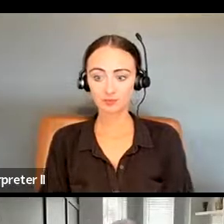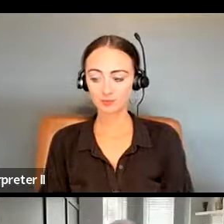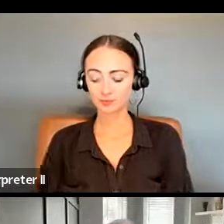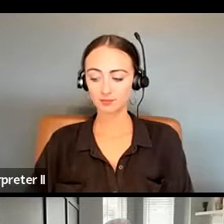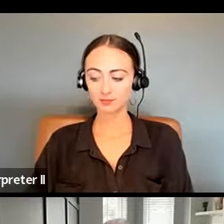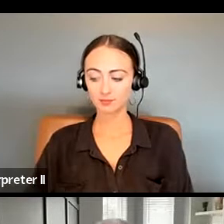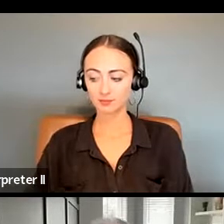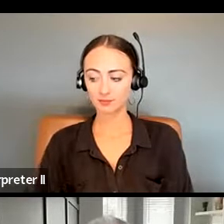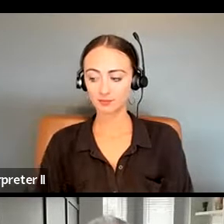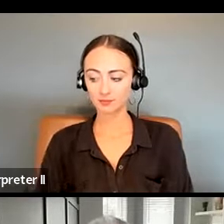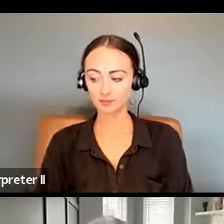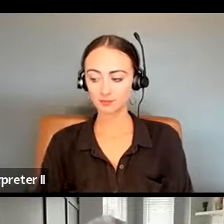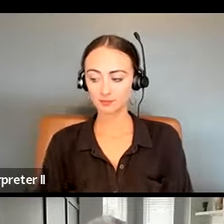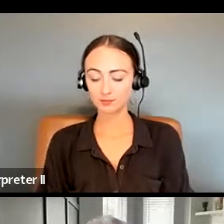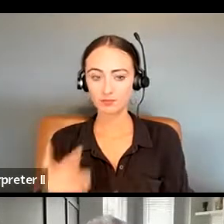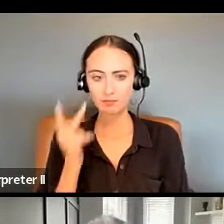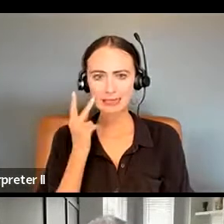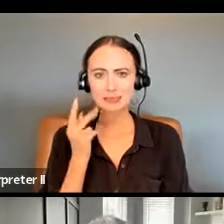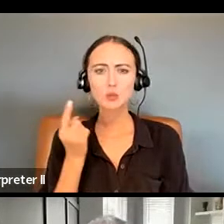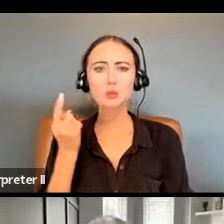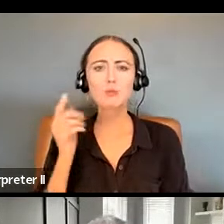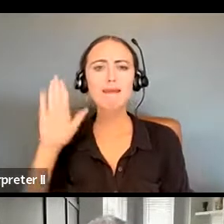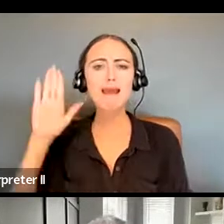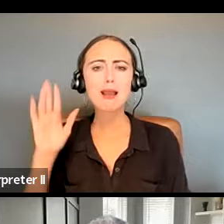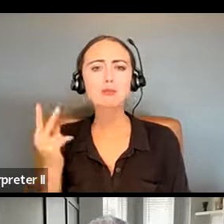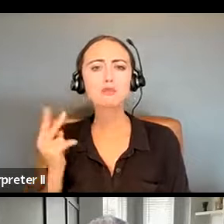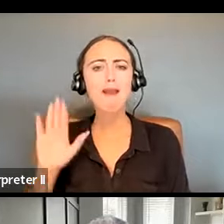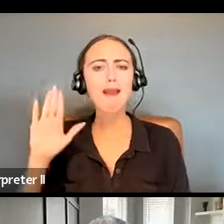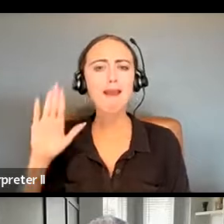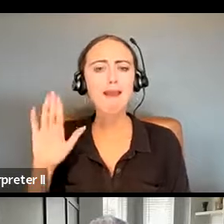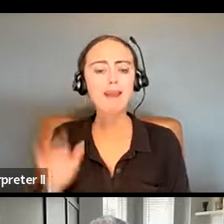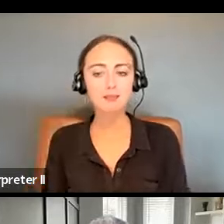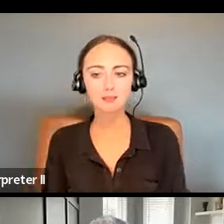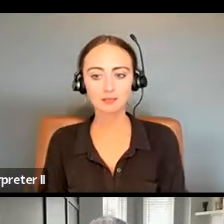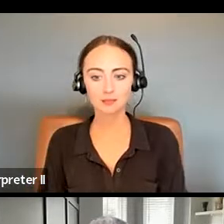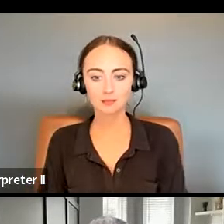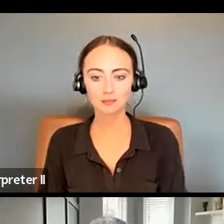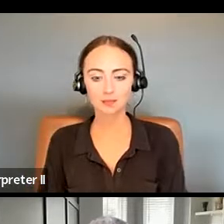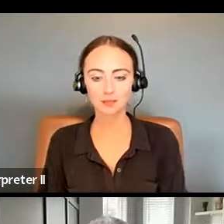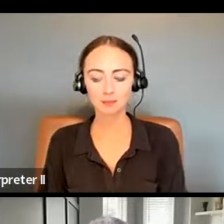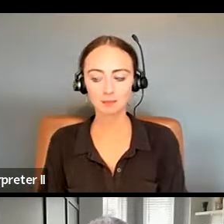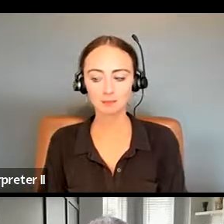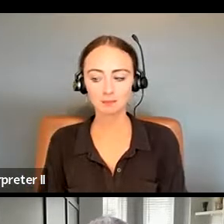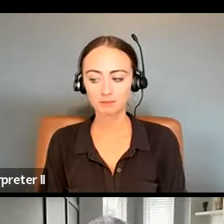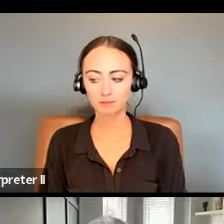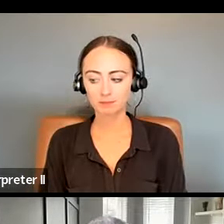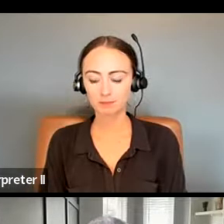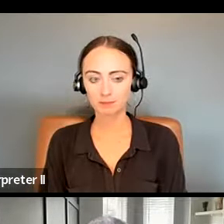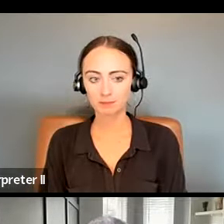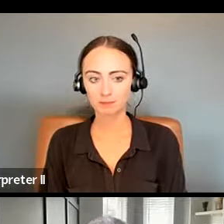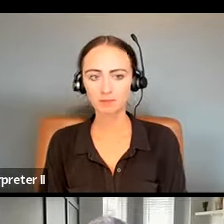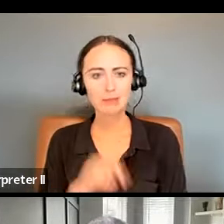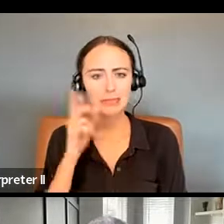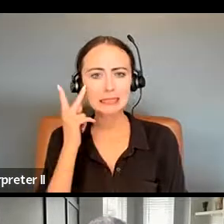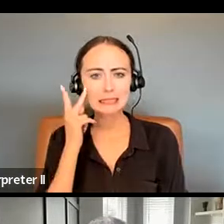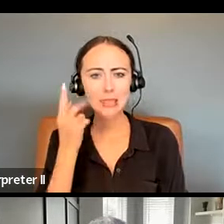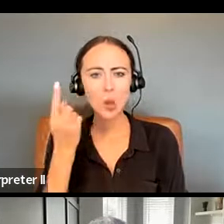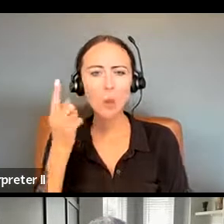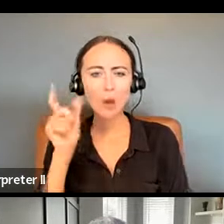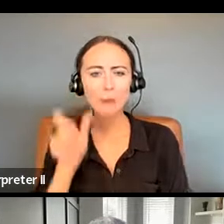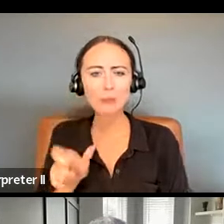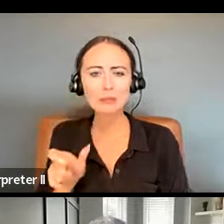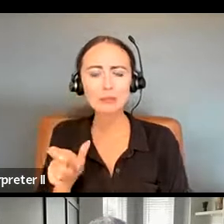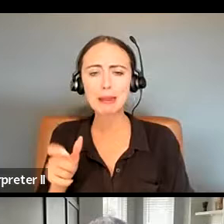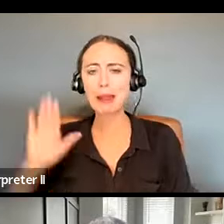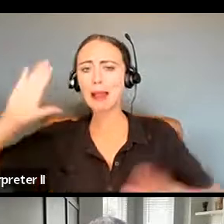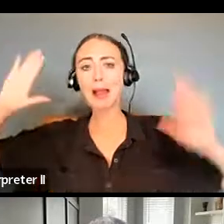I see one hand or 2 hands. I think I see one person with two